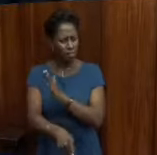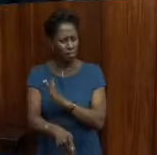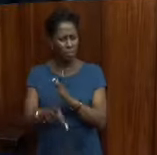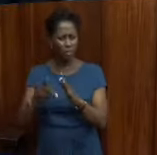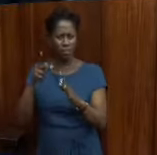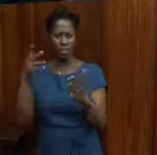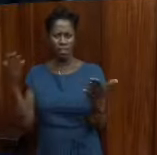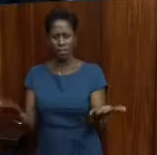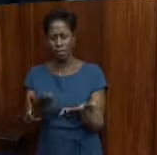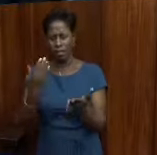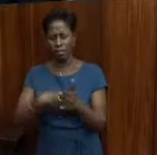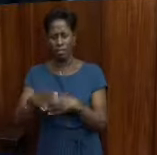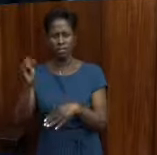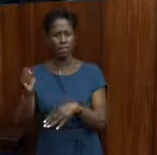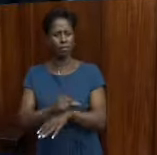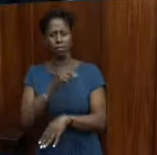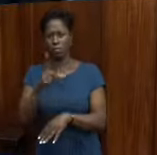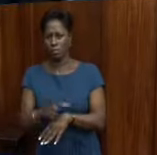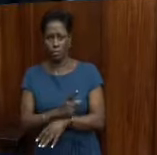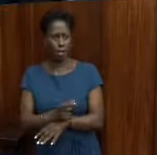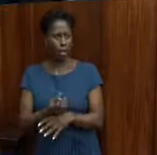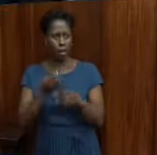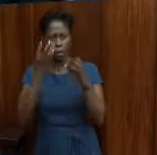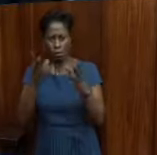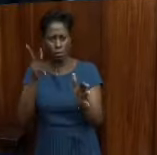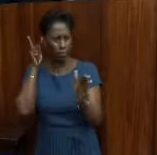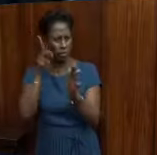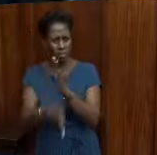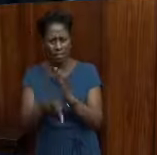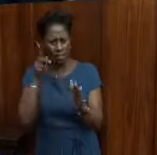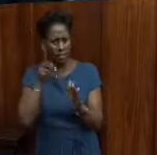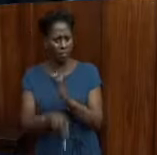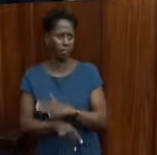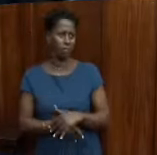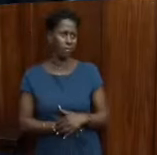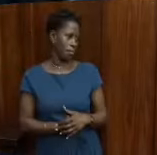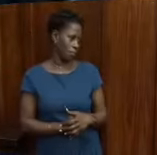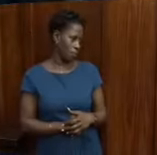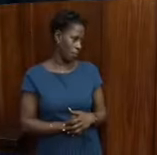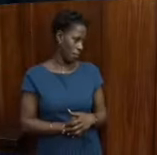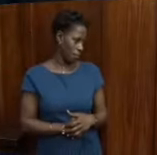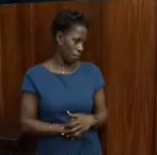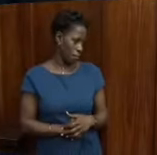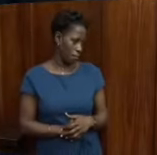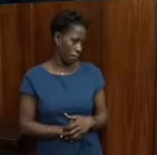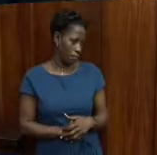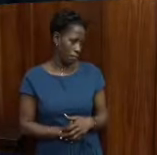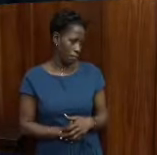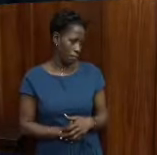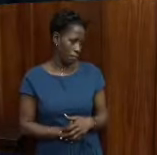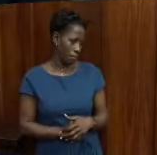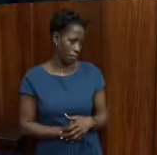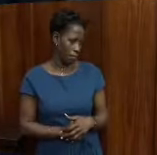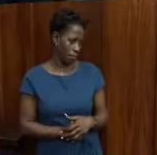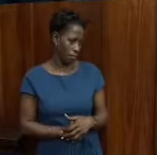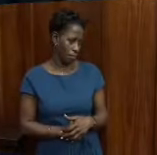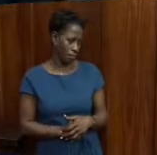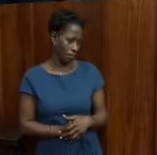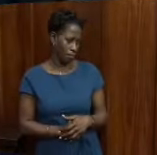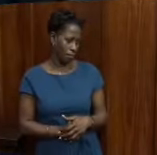been challenged and public confidence and trust in them diminished. My government is adopting a